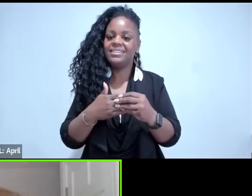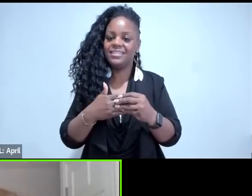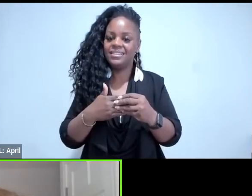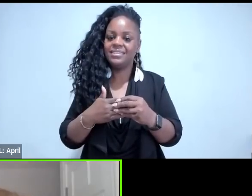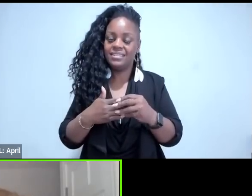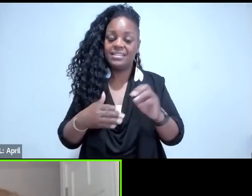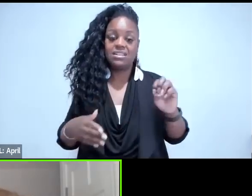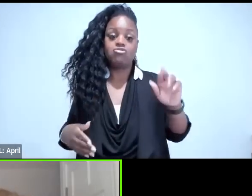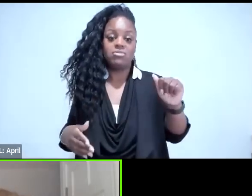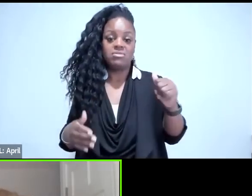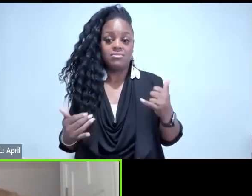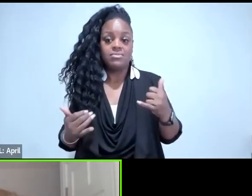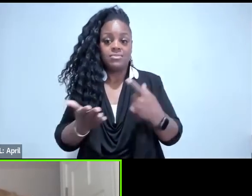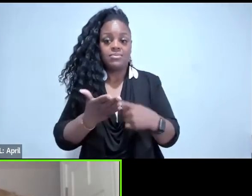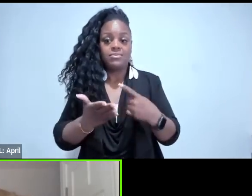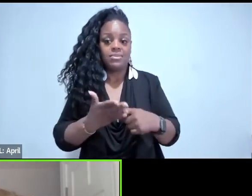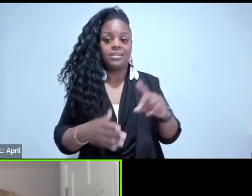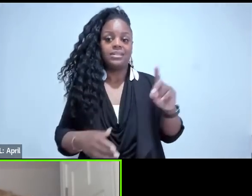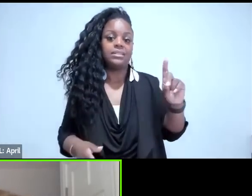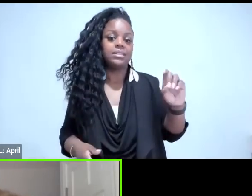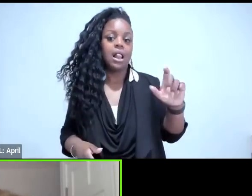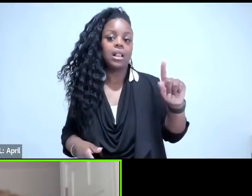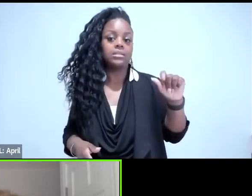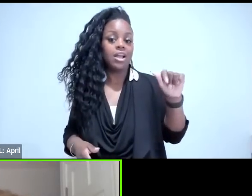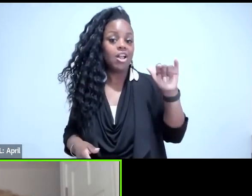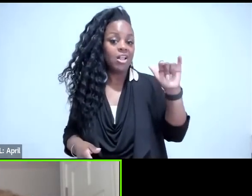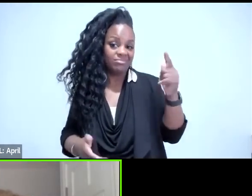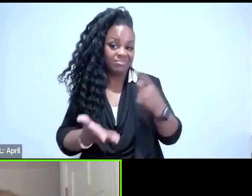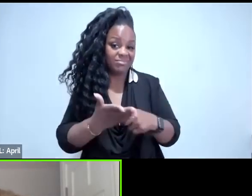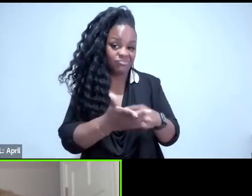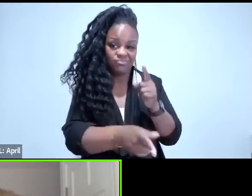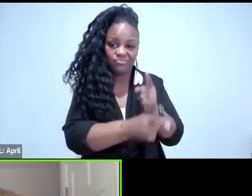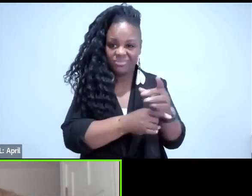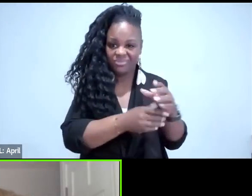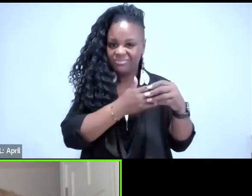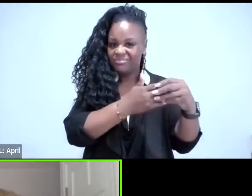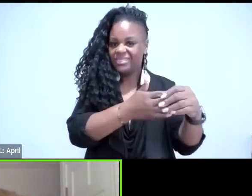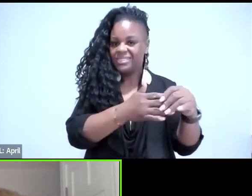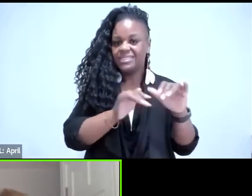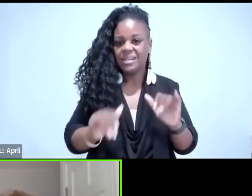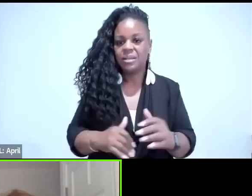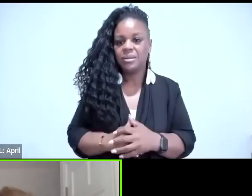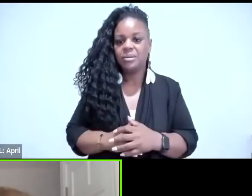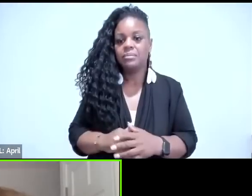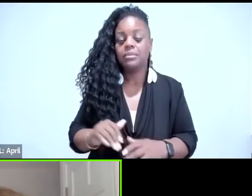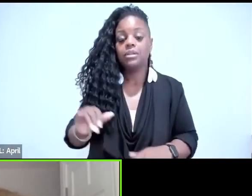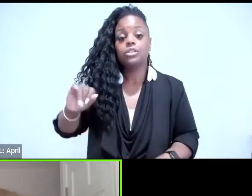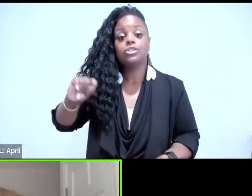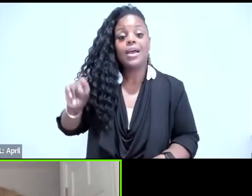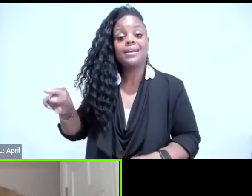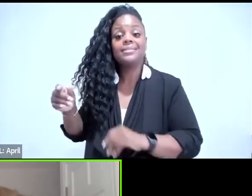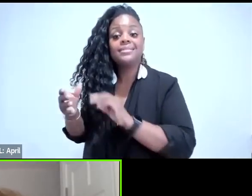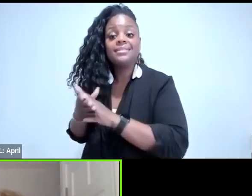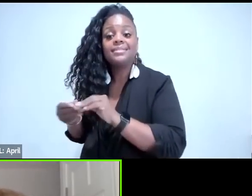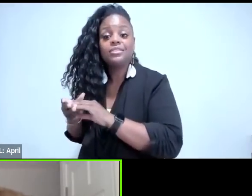Jazz and her colleagues at Starbucks, mostly young people, Chris, and